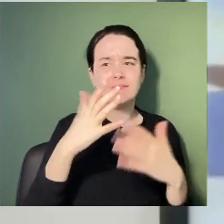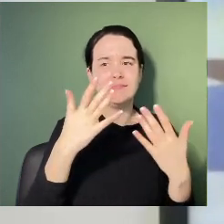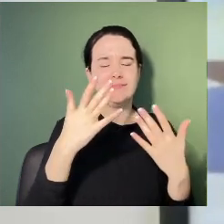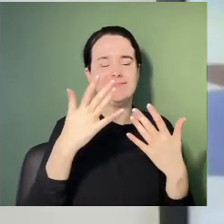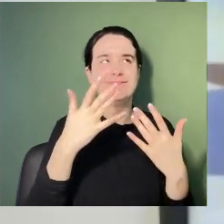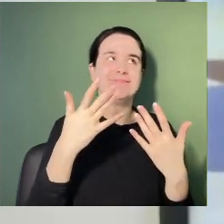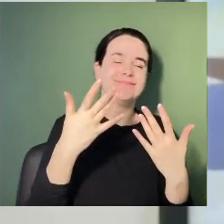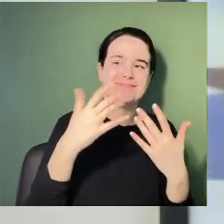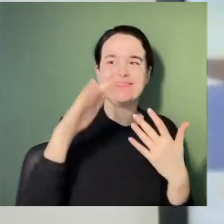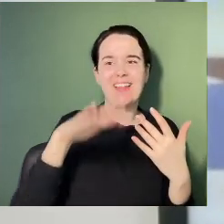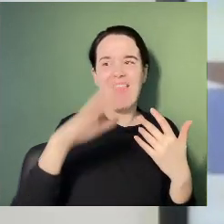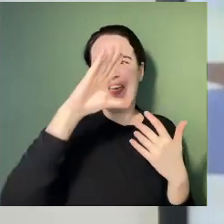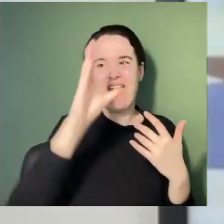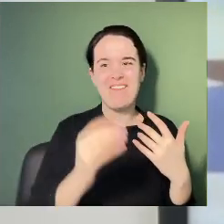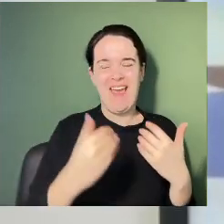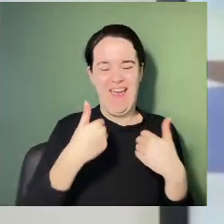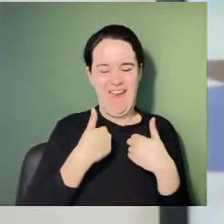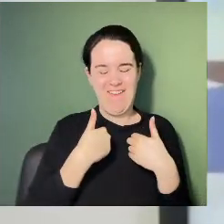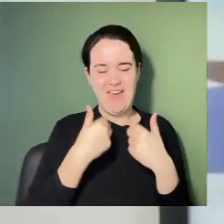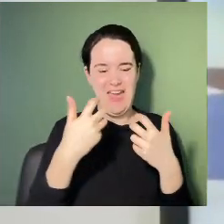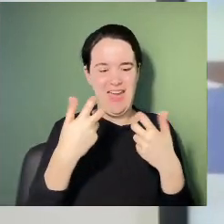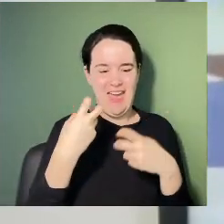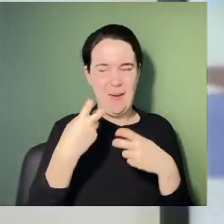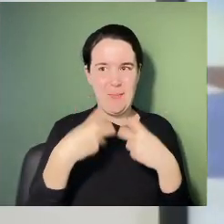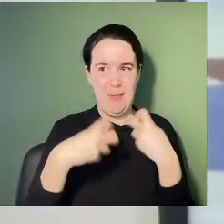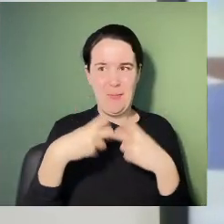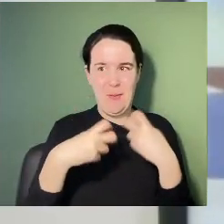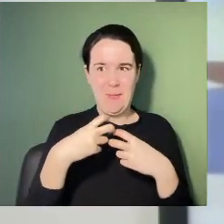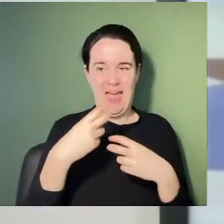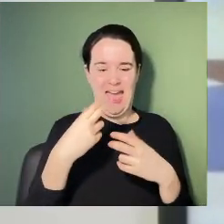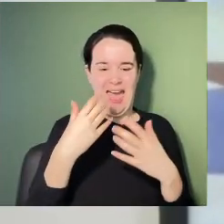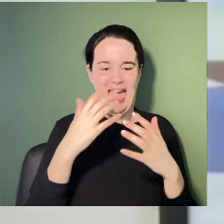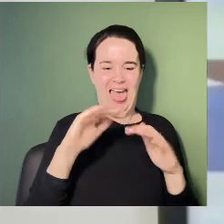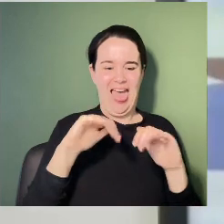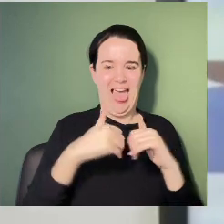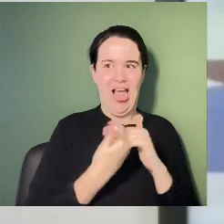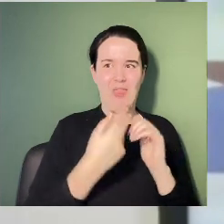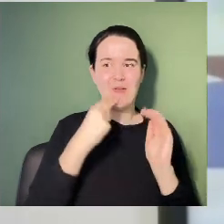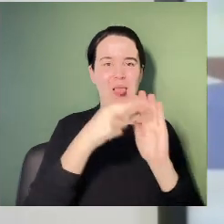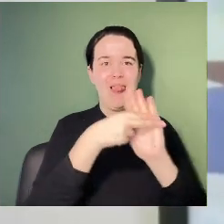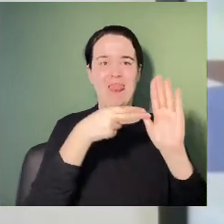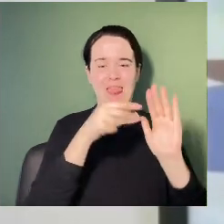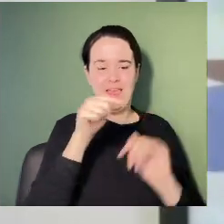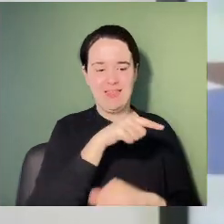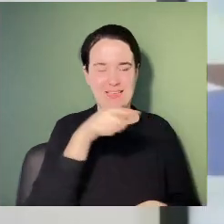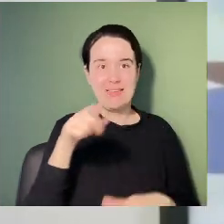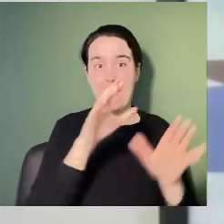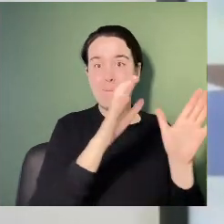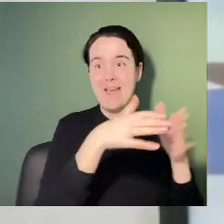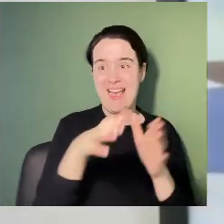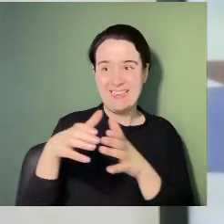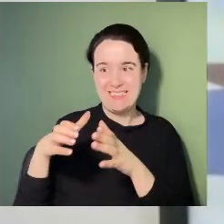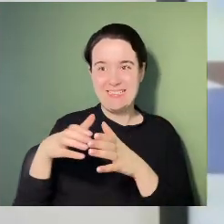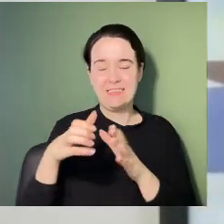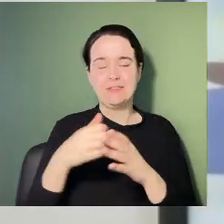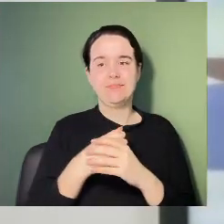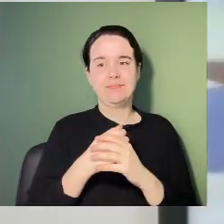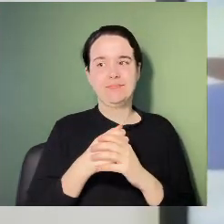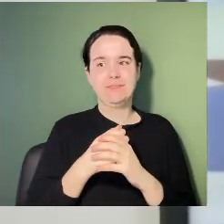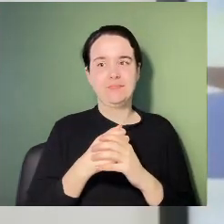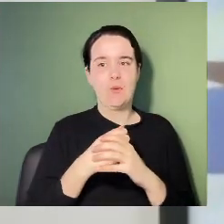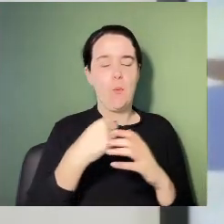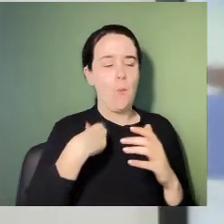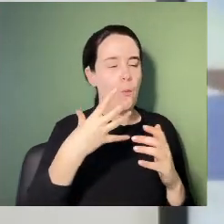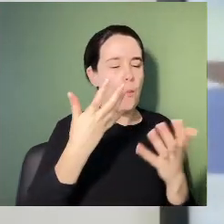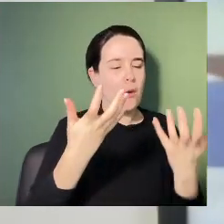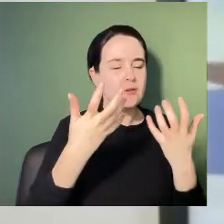have a major issue in how these political parties will be able to function. So we can look